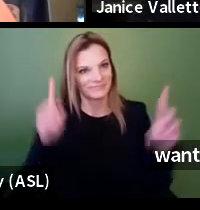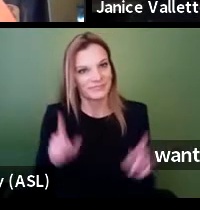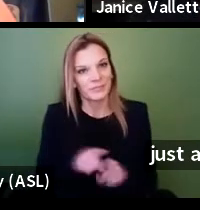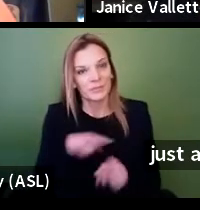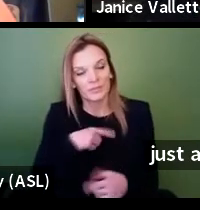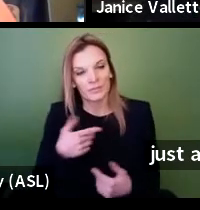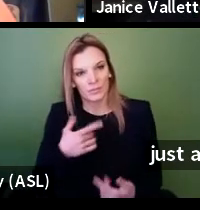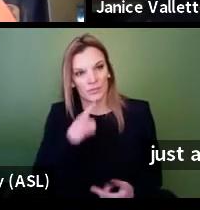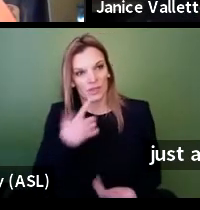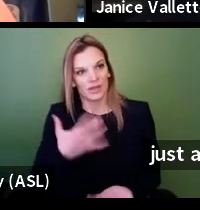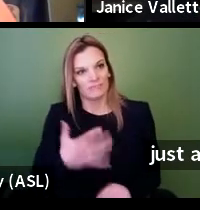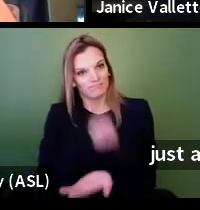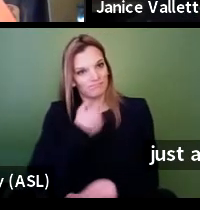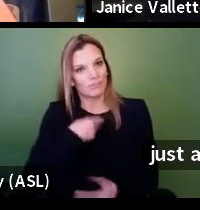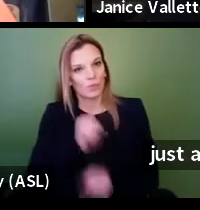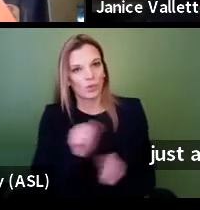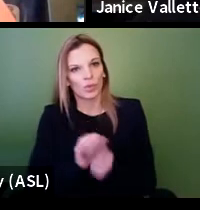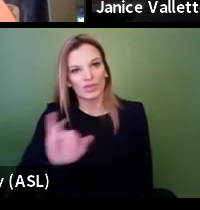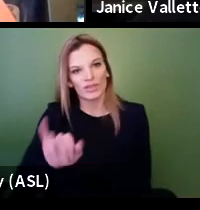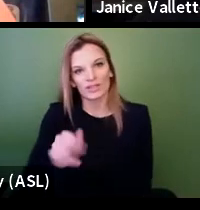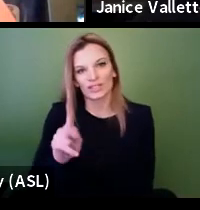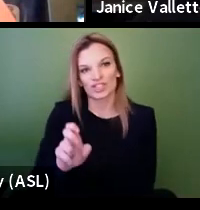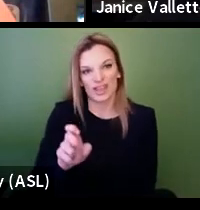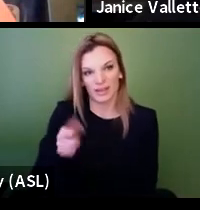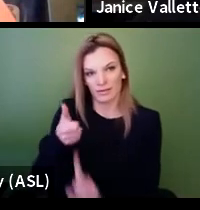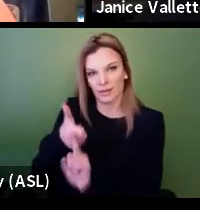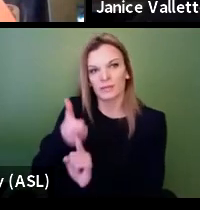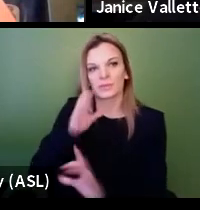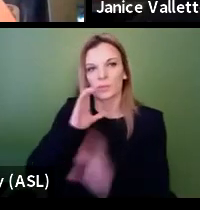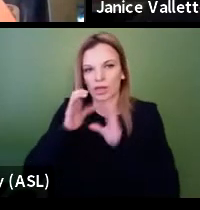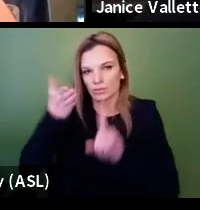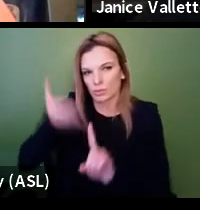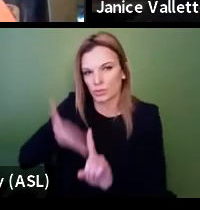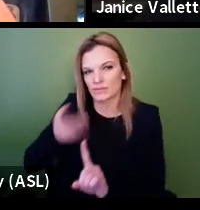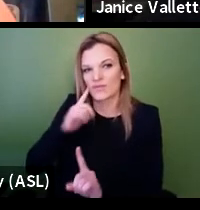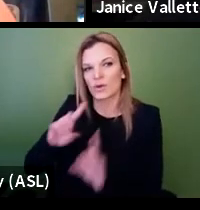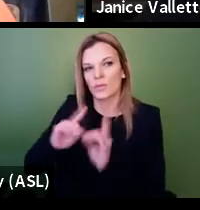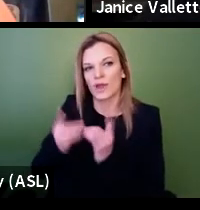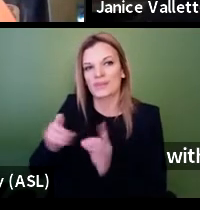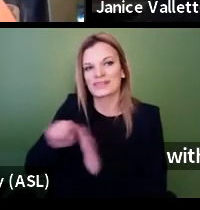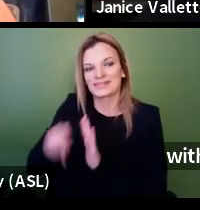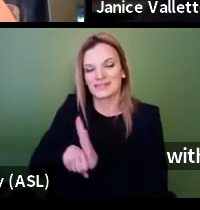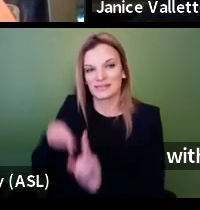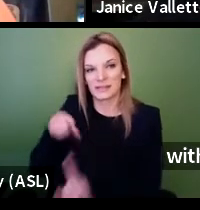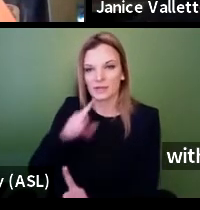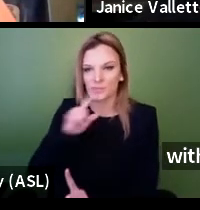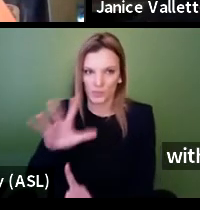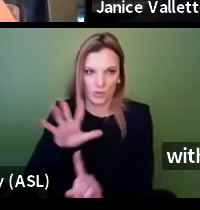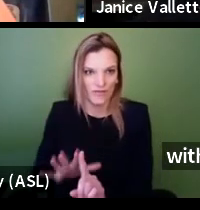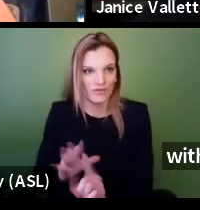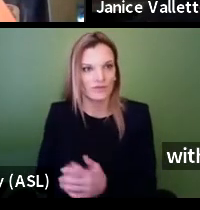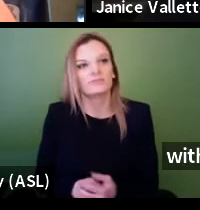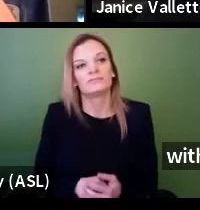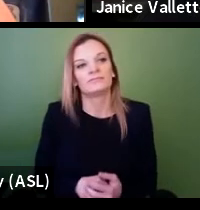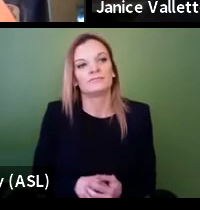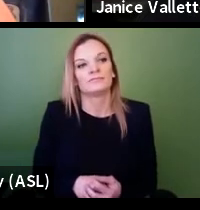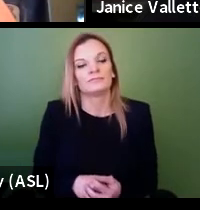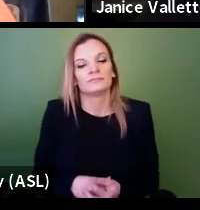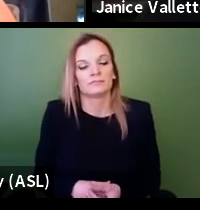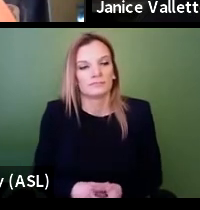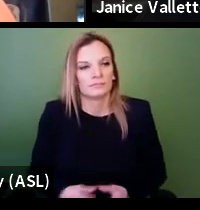Jake, who's the communications person for the Department of State. It's just delightful, and the resources that we'll be able to